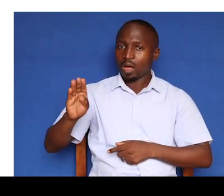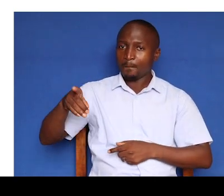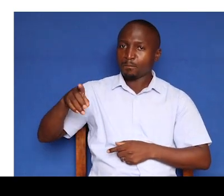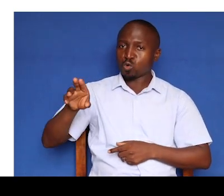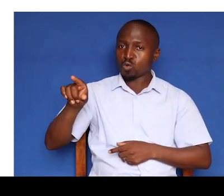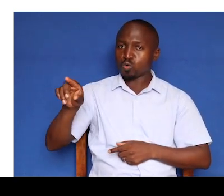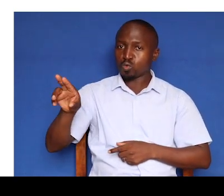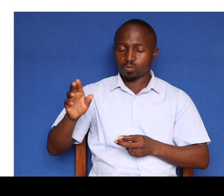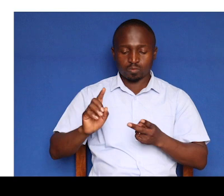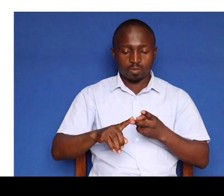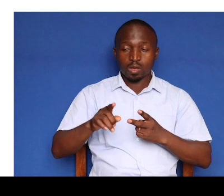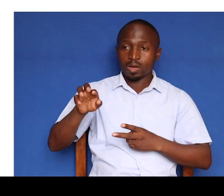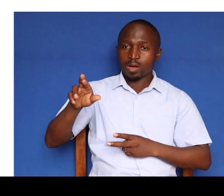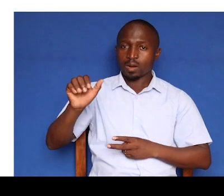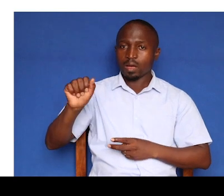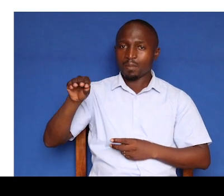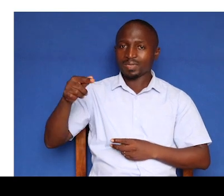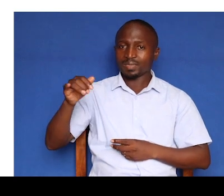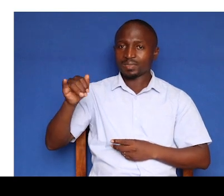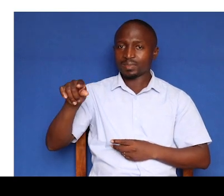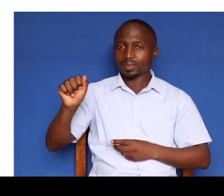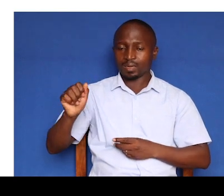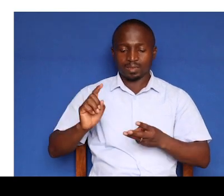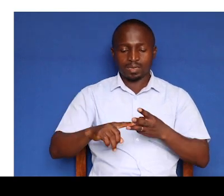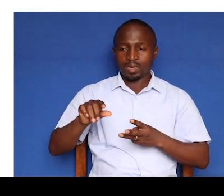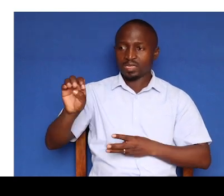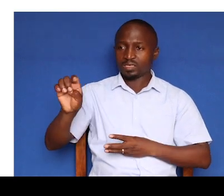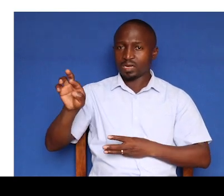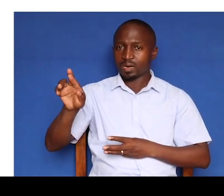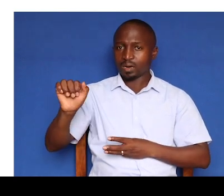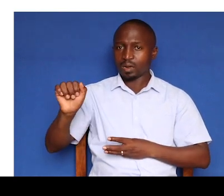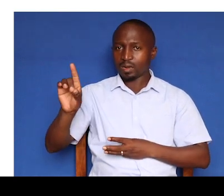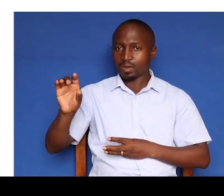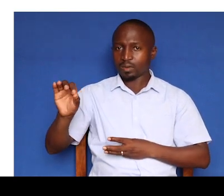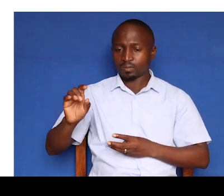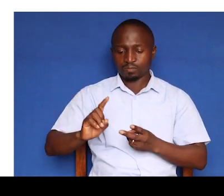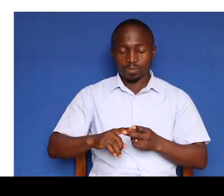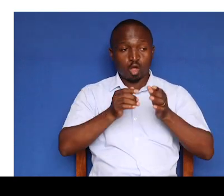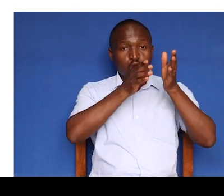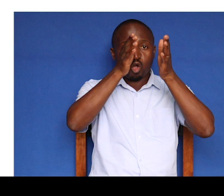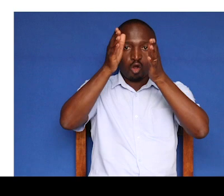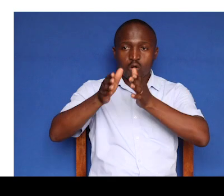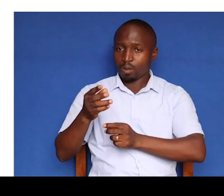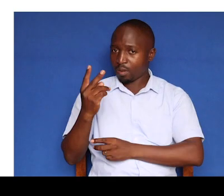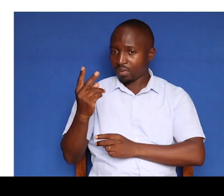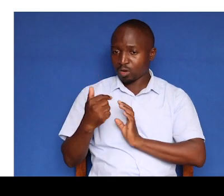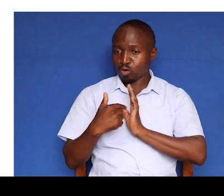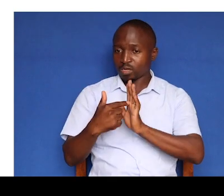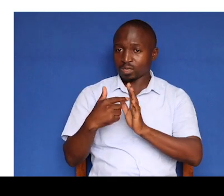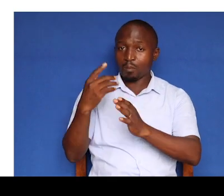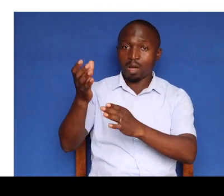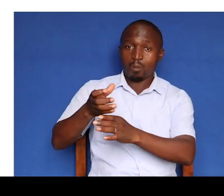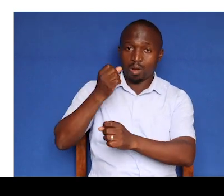Ramatita, and Gerard. Second column, we have income, which shows Kapungu